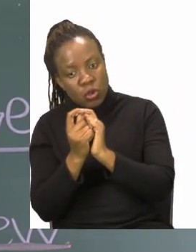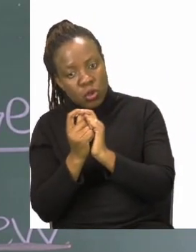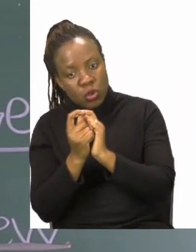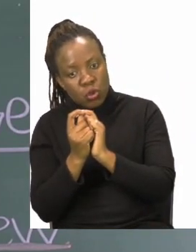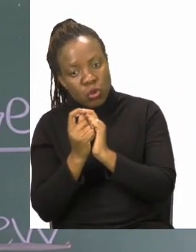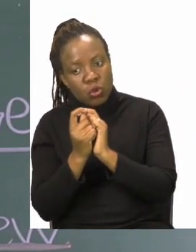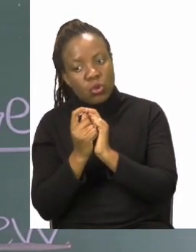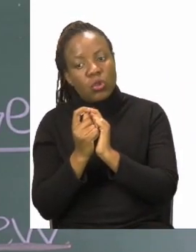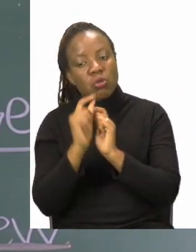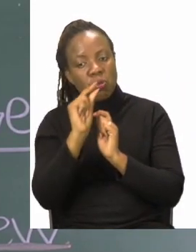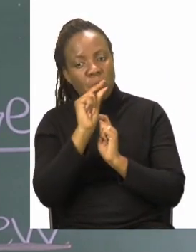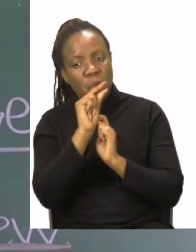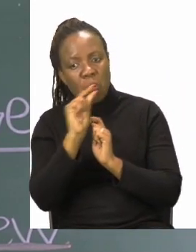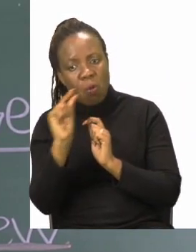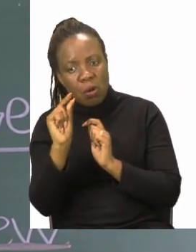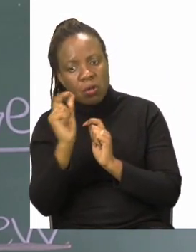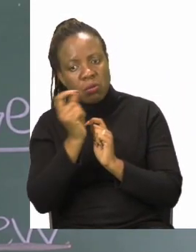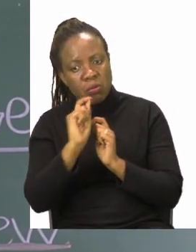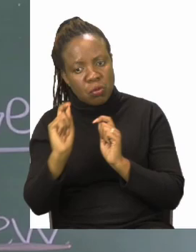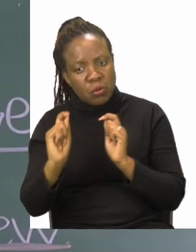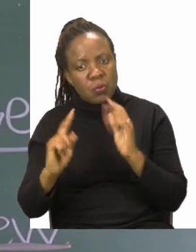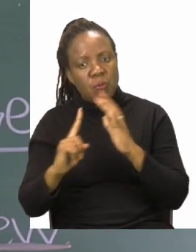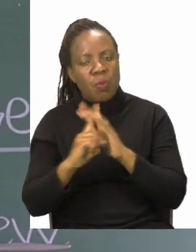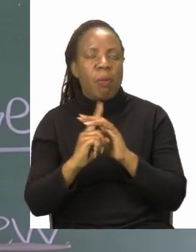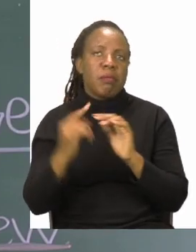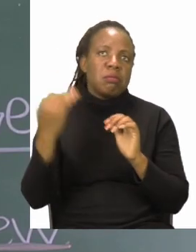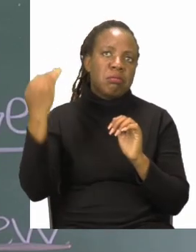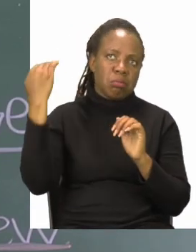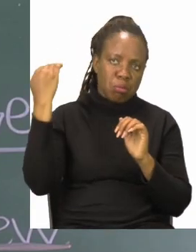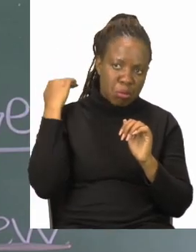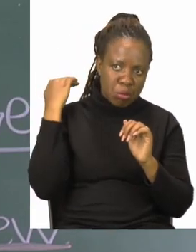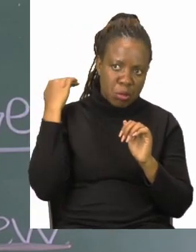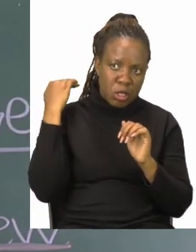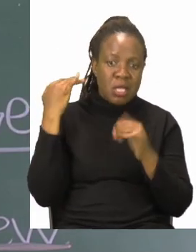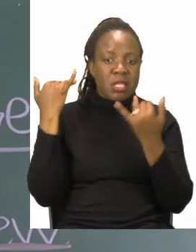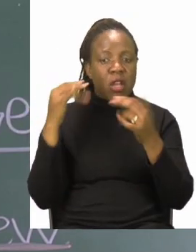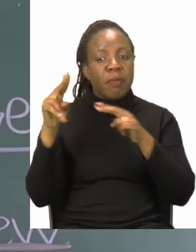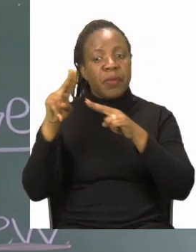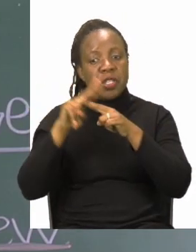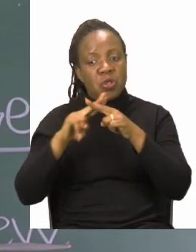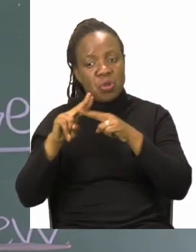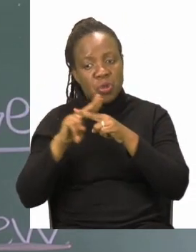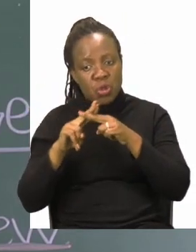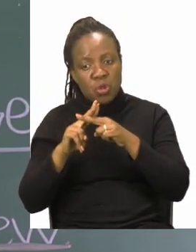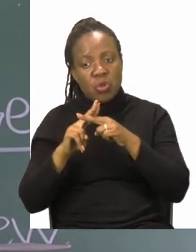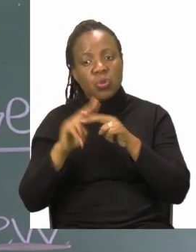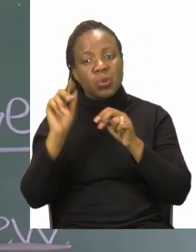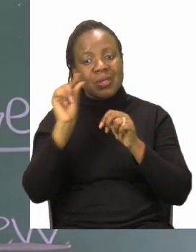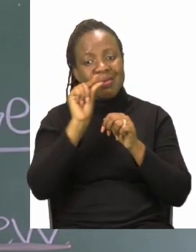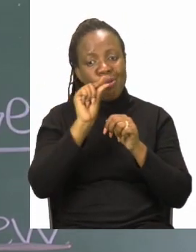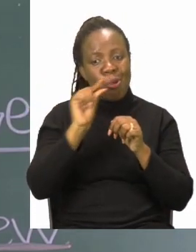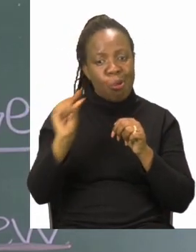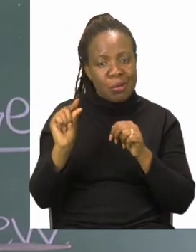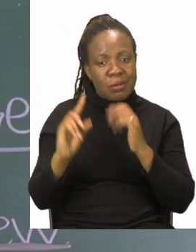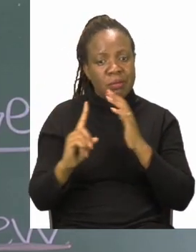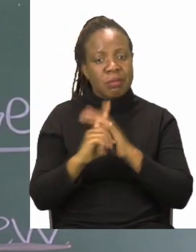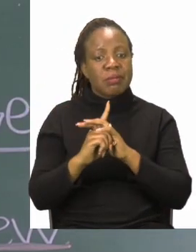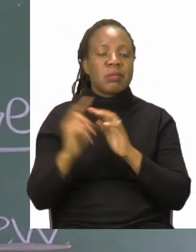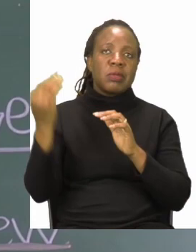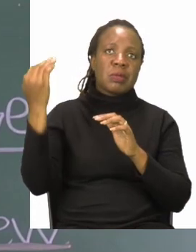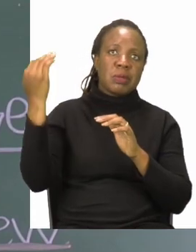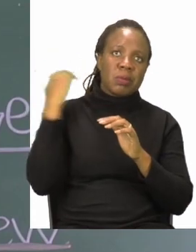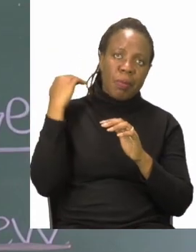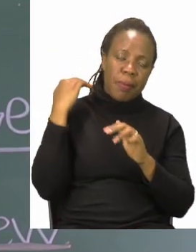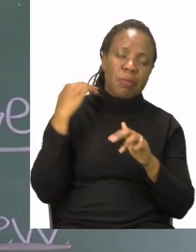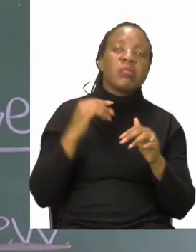you take the word and you make a short sentence. Now everyone, I will leave you to